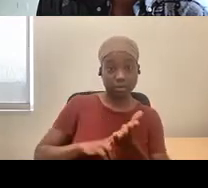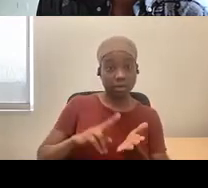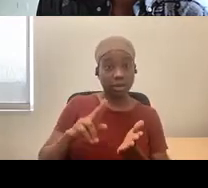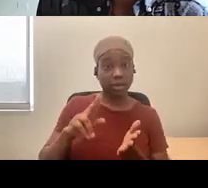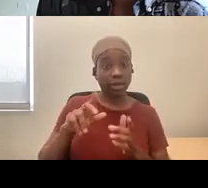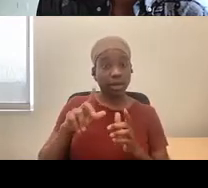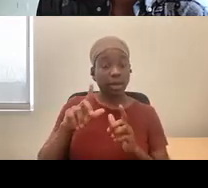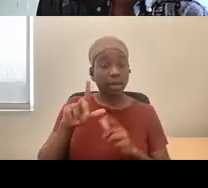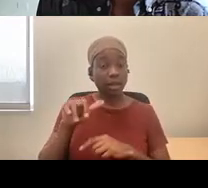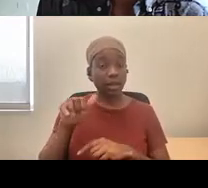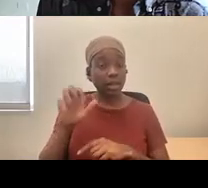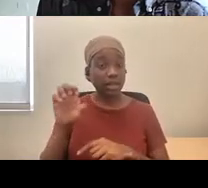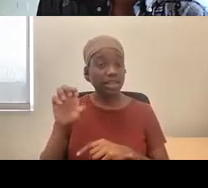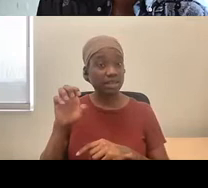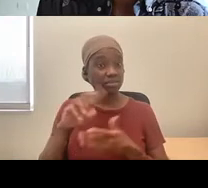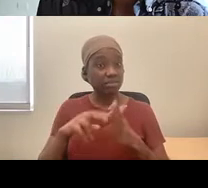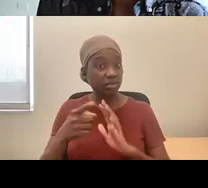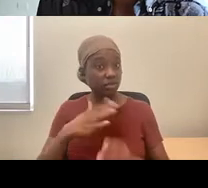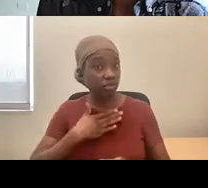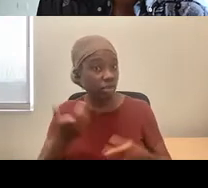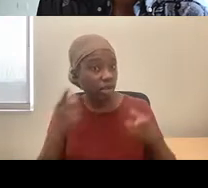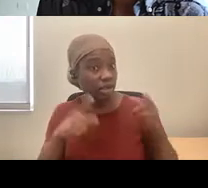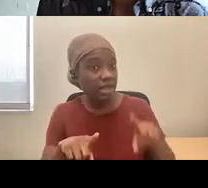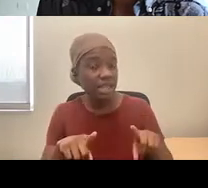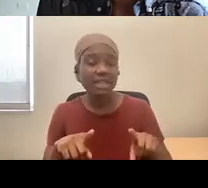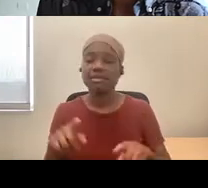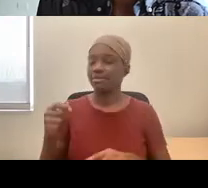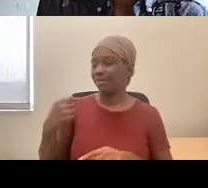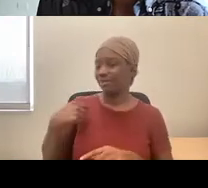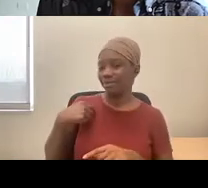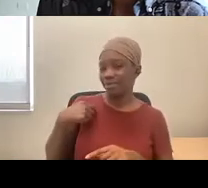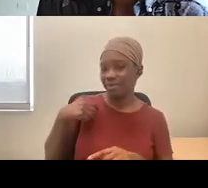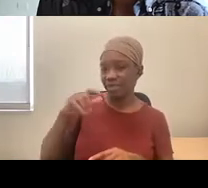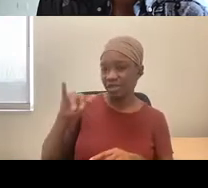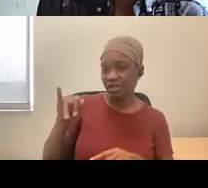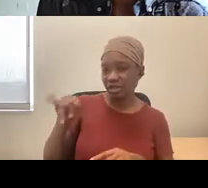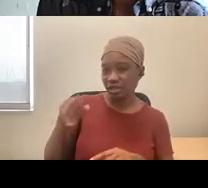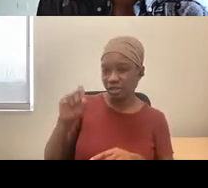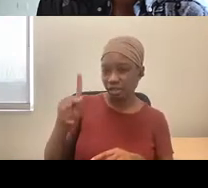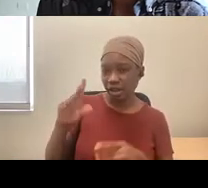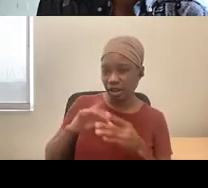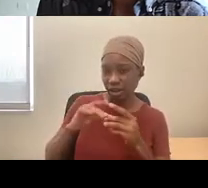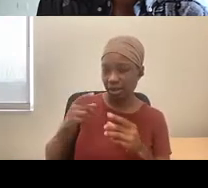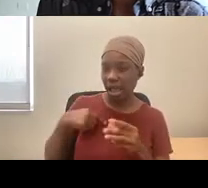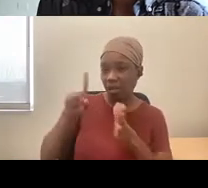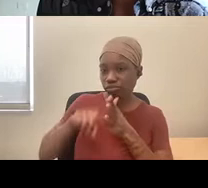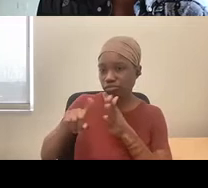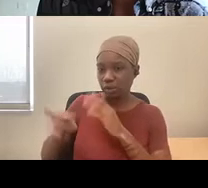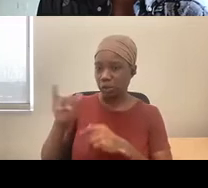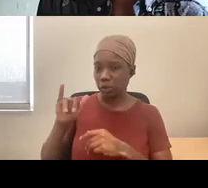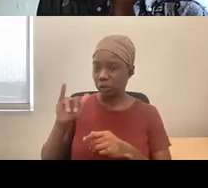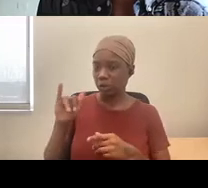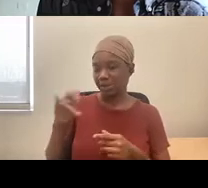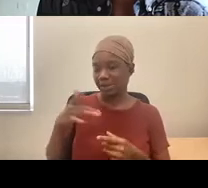That is something that I looked into too, and quite frankly, feel really sort of powerless about.